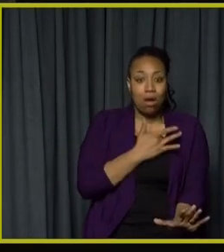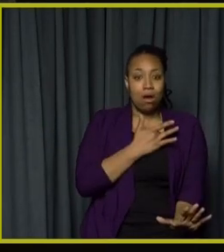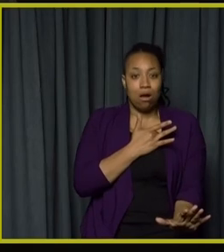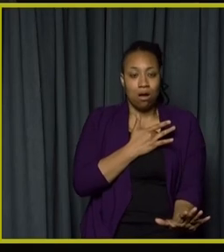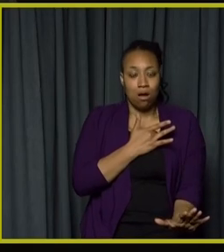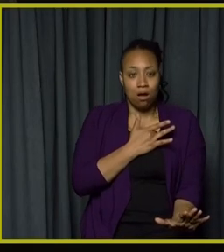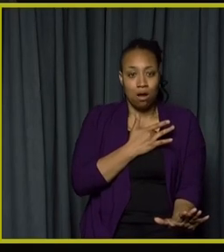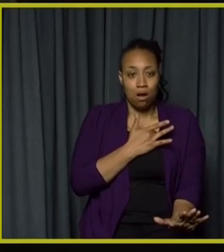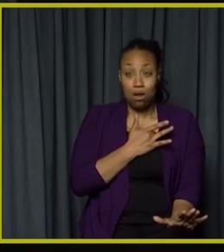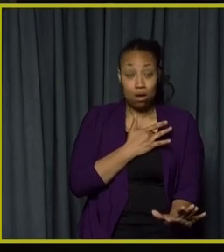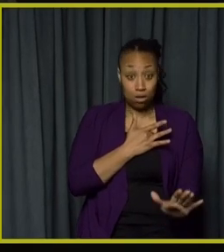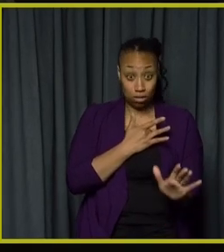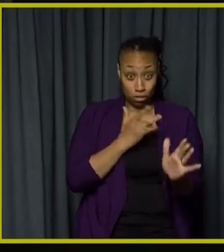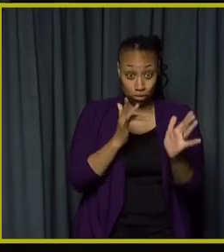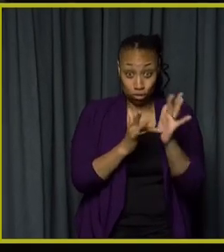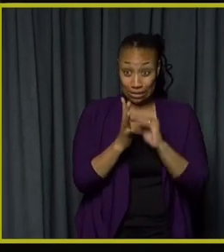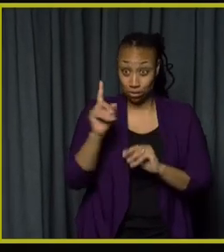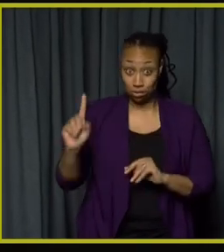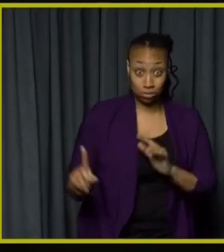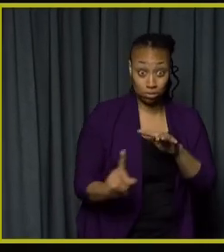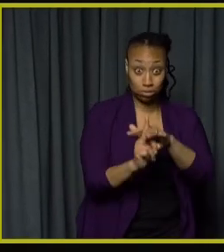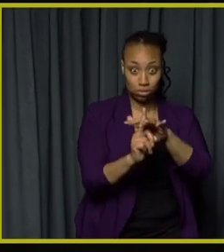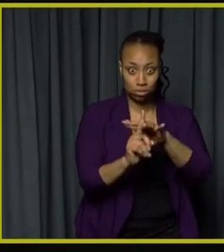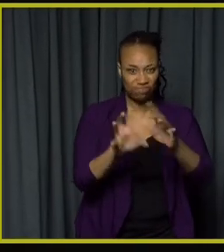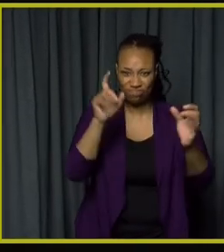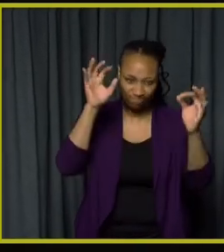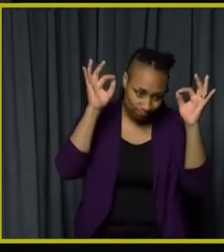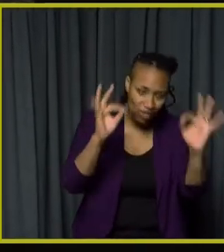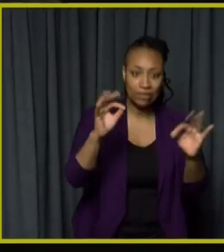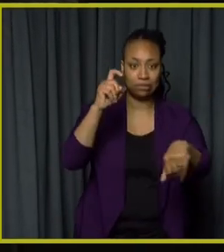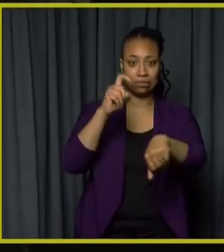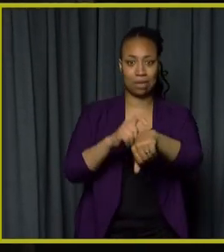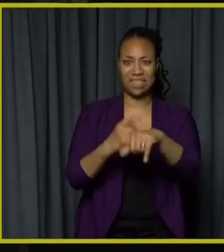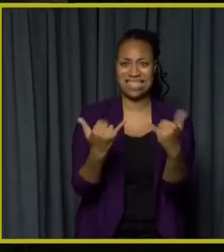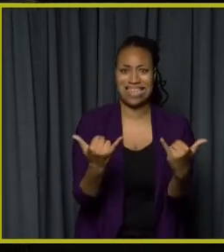right time and said, "It's time." And we've